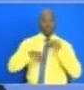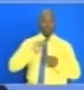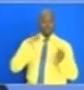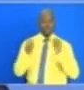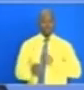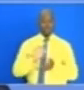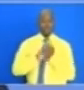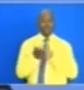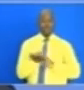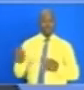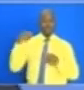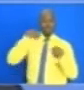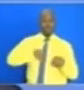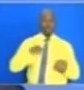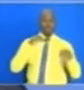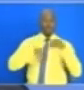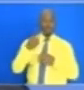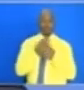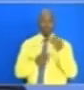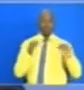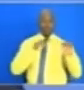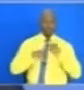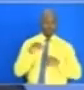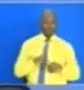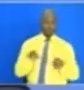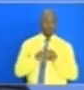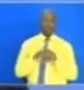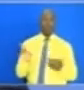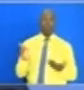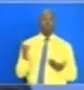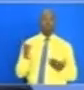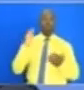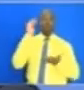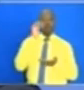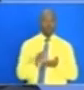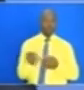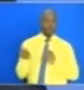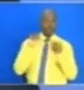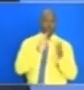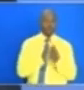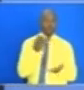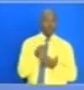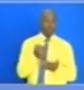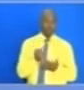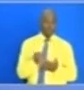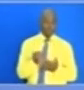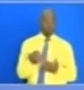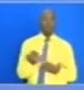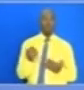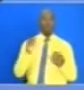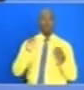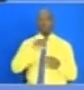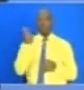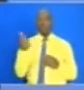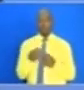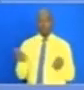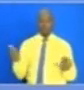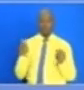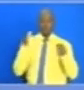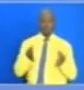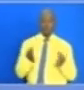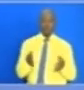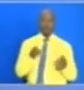I'll be coming in, both a corrupt and a broke country, but I'll be coming in with money. But I think there are no easy solutions, and I hear